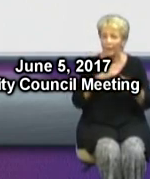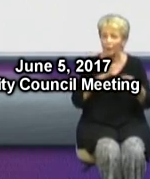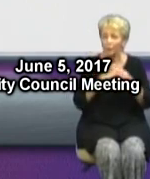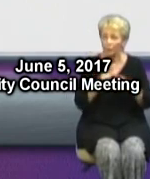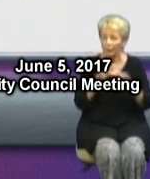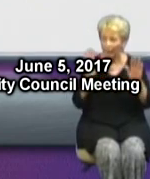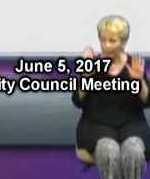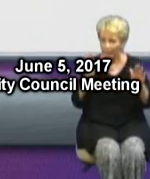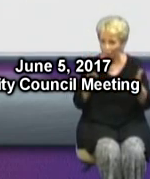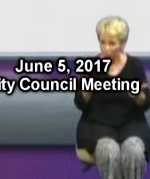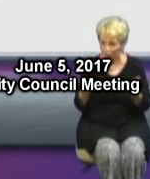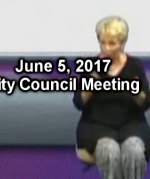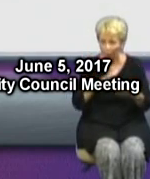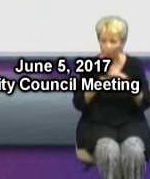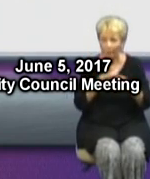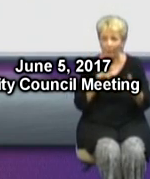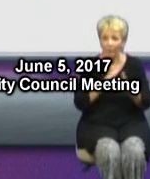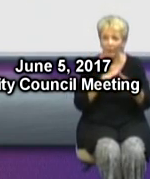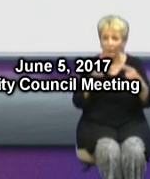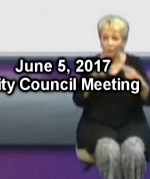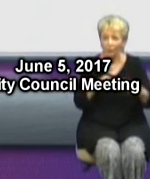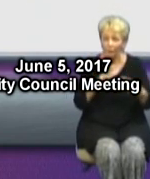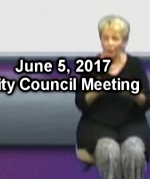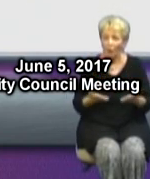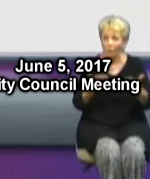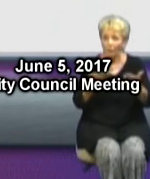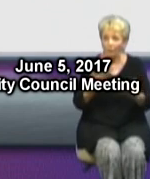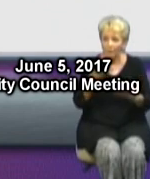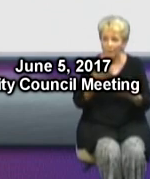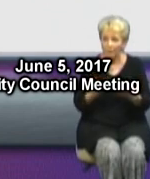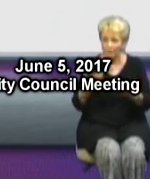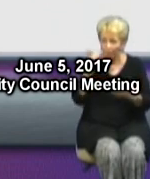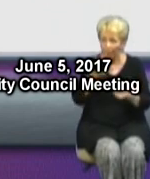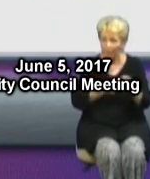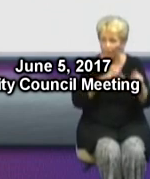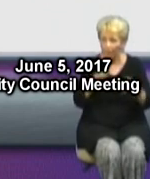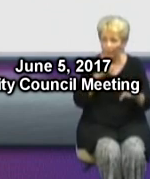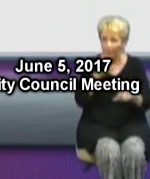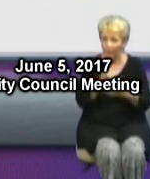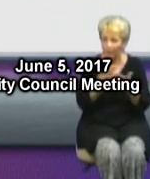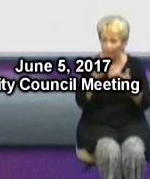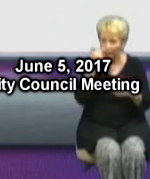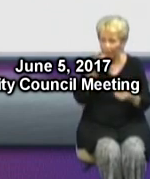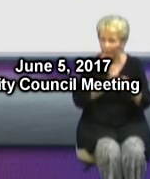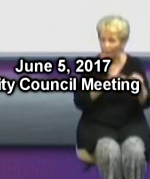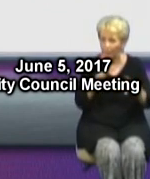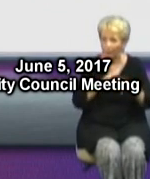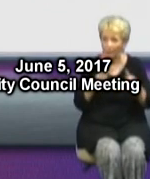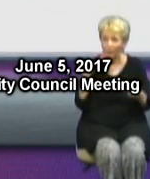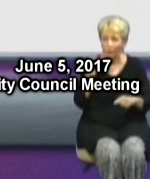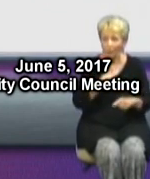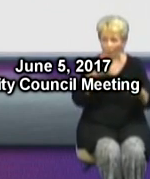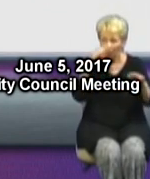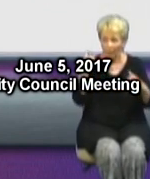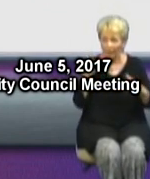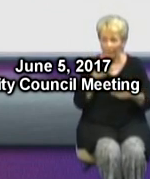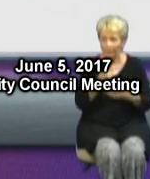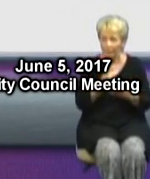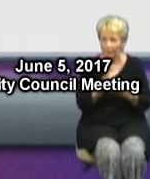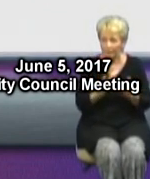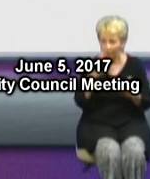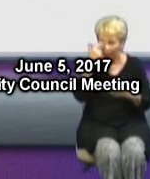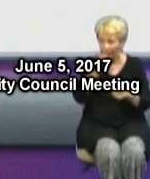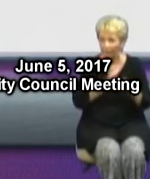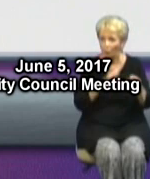services. A community that strives to offer something for everyone. Not everything is for everybody, but we hope to have something for